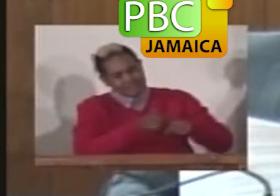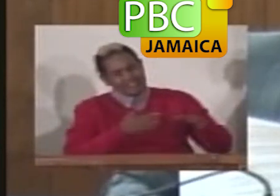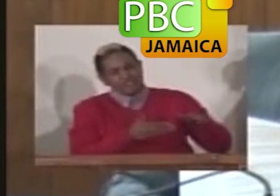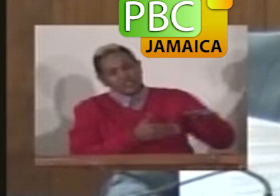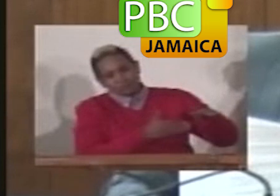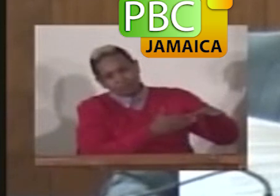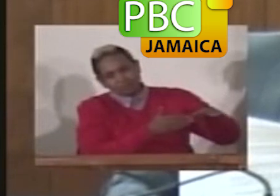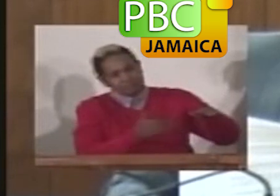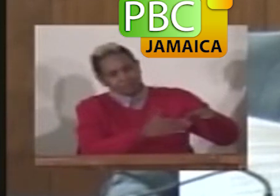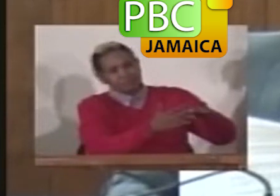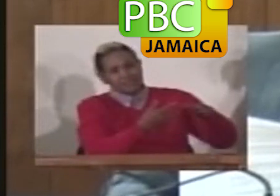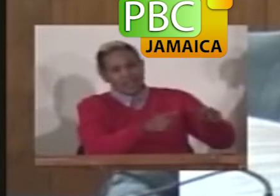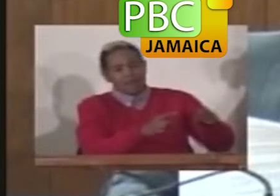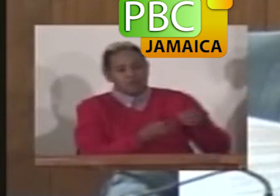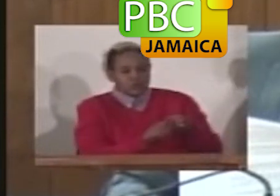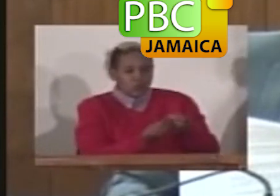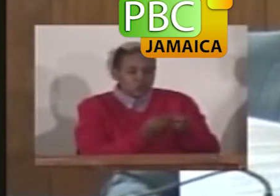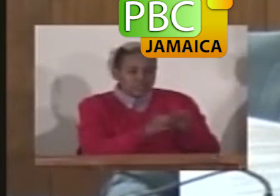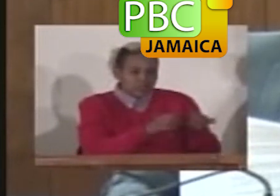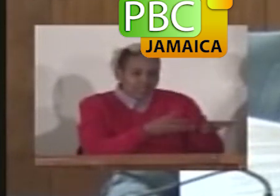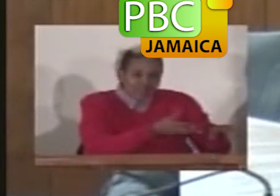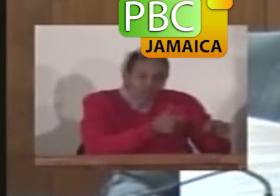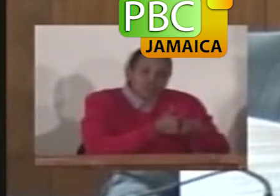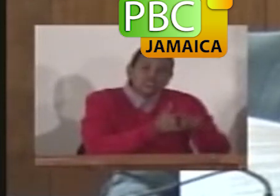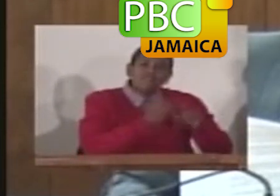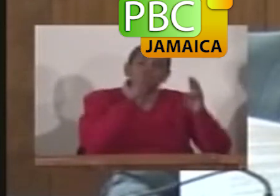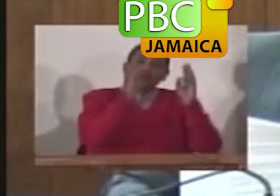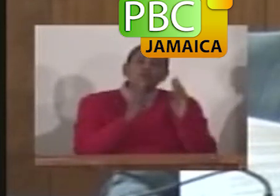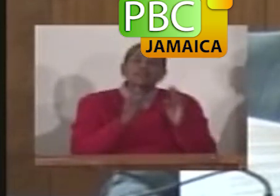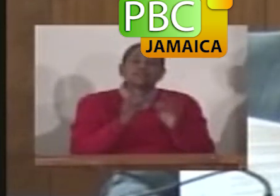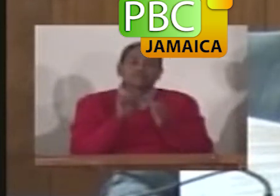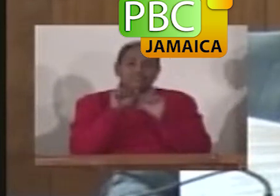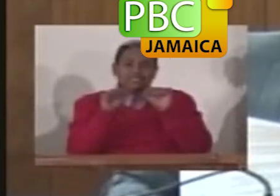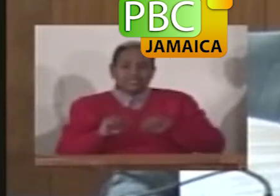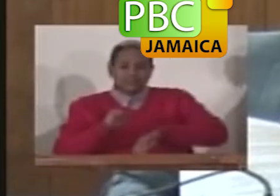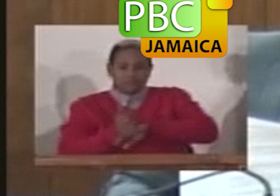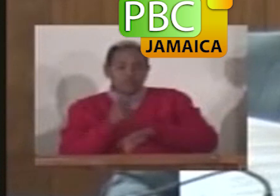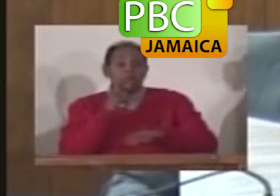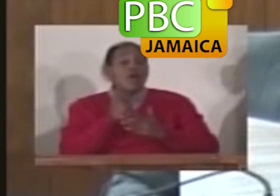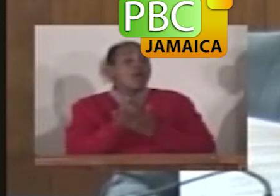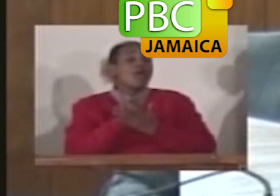weather stations, helping to protect and improve our marine stocks,